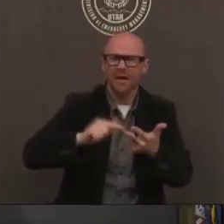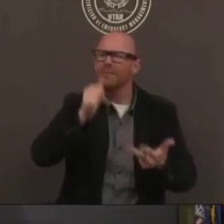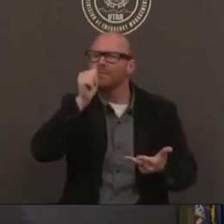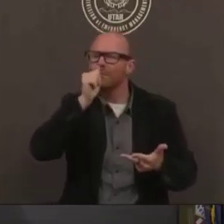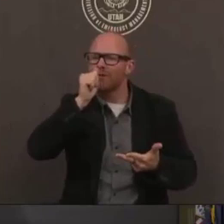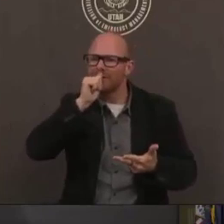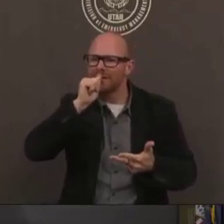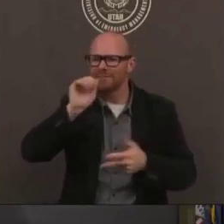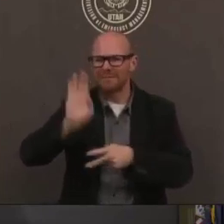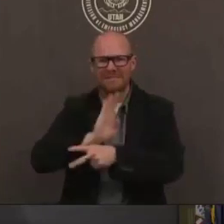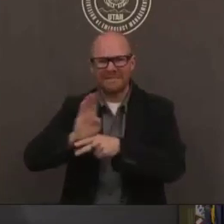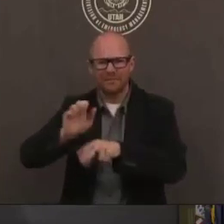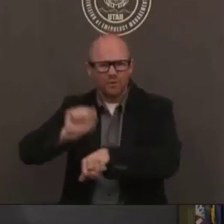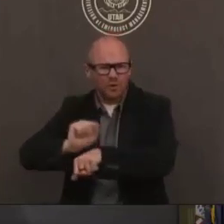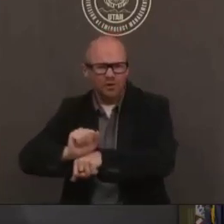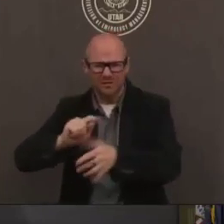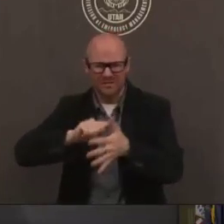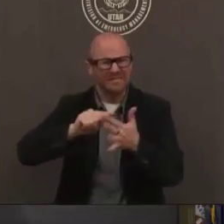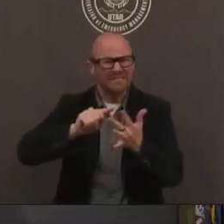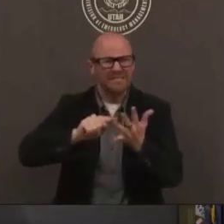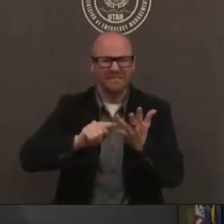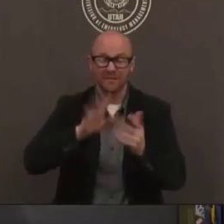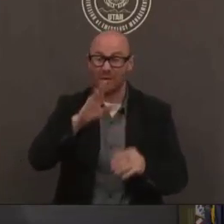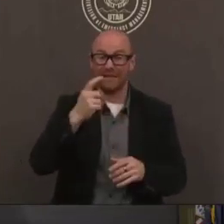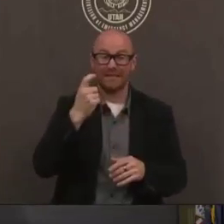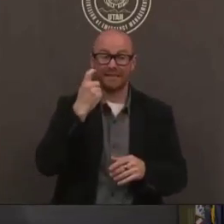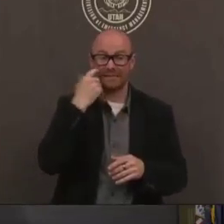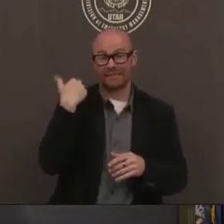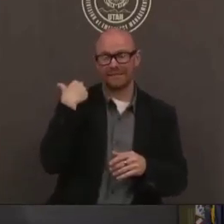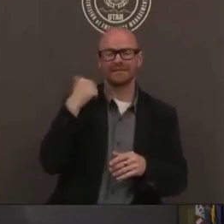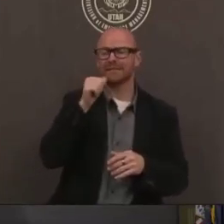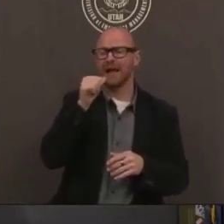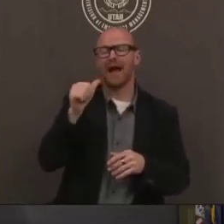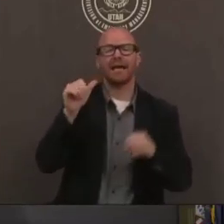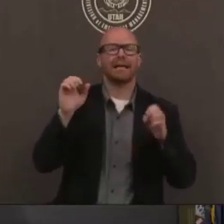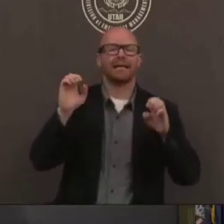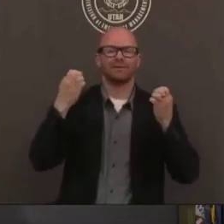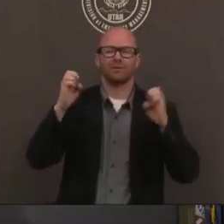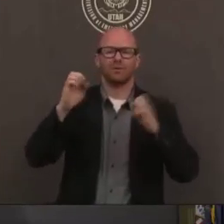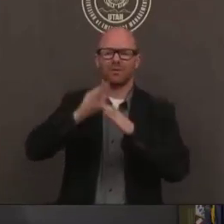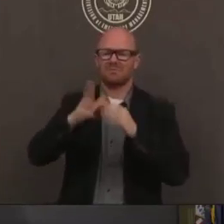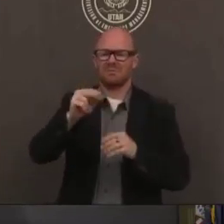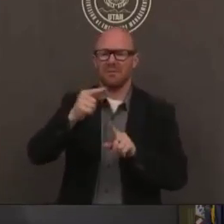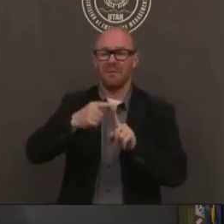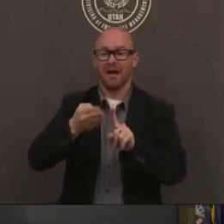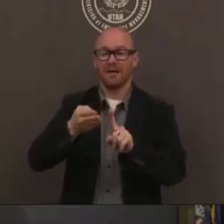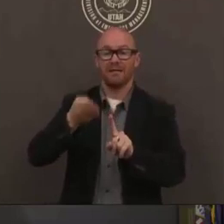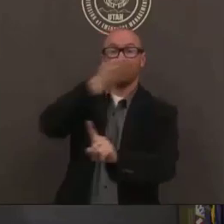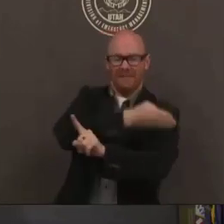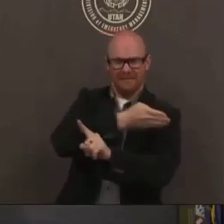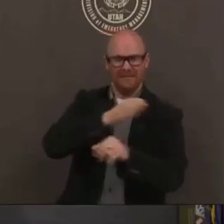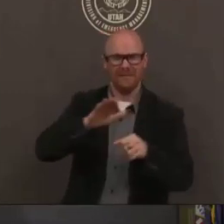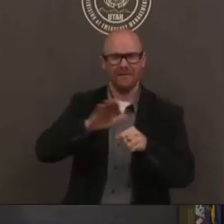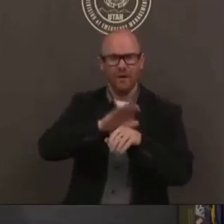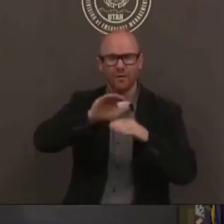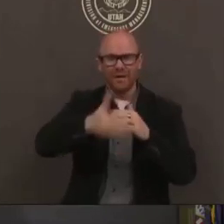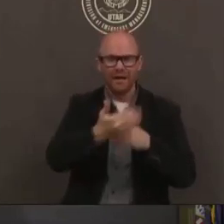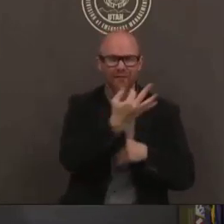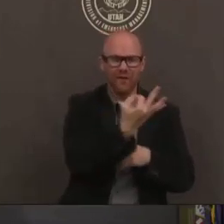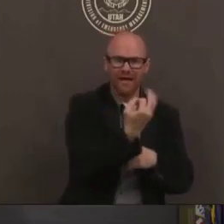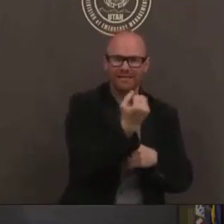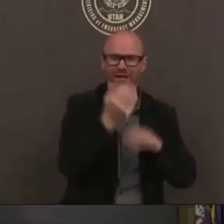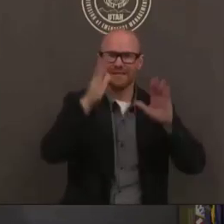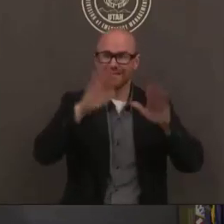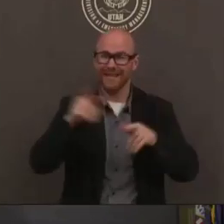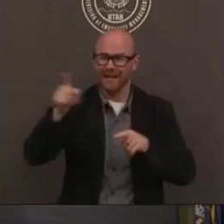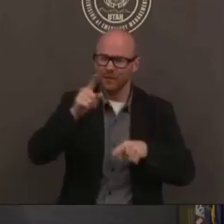good team. They spent not the Easter weekend, but the previous weekend reviewing most of those 1,000